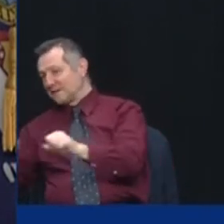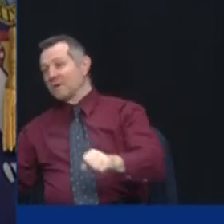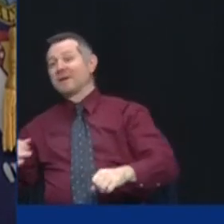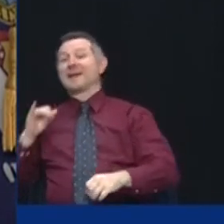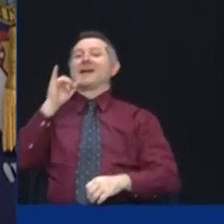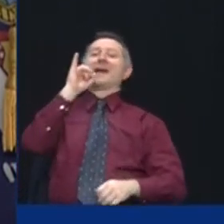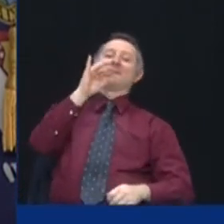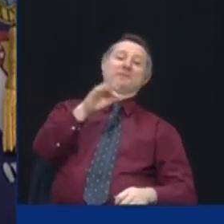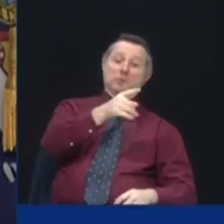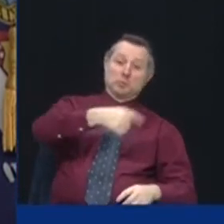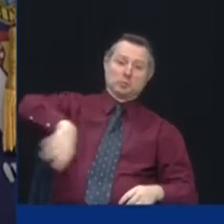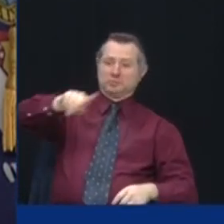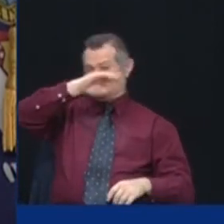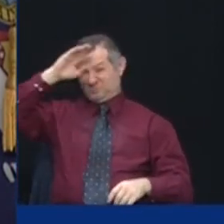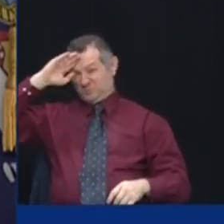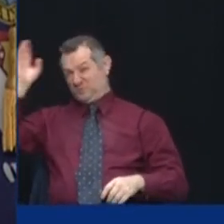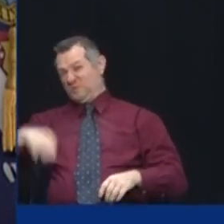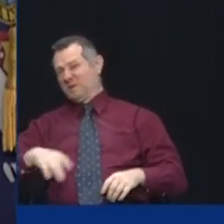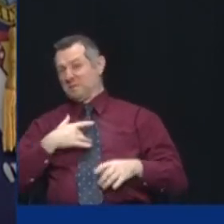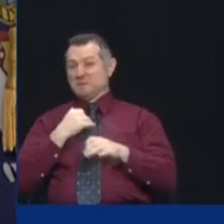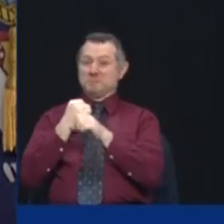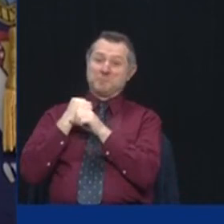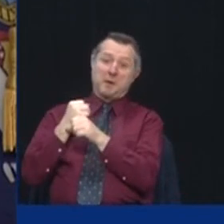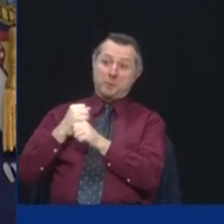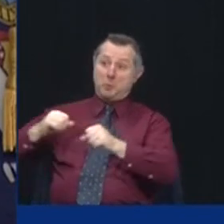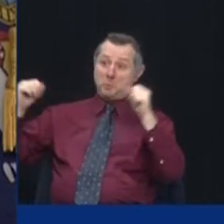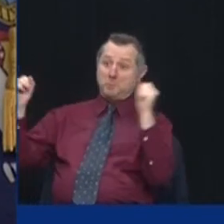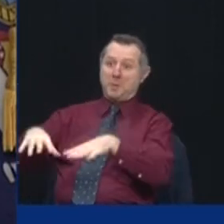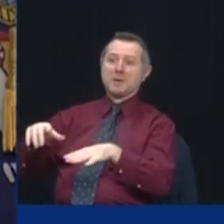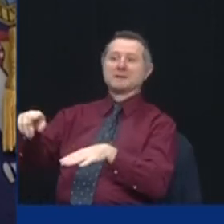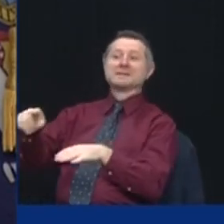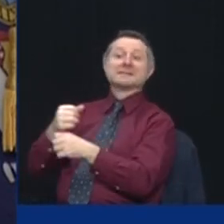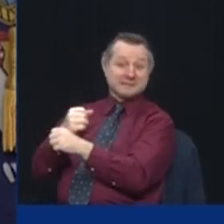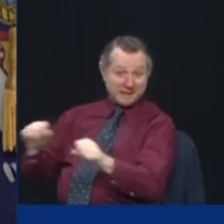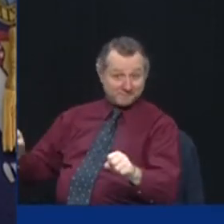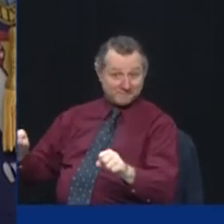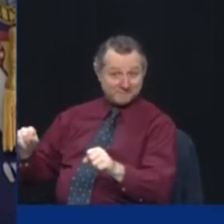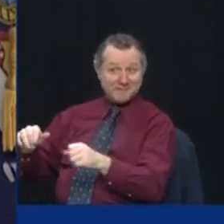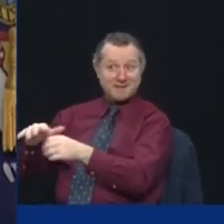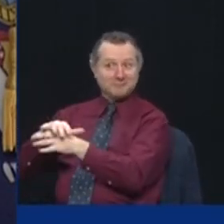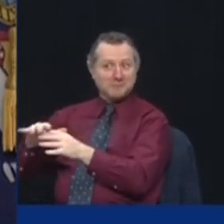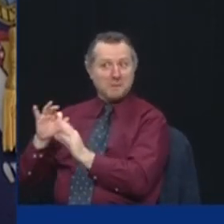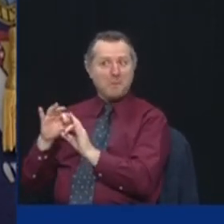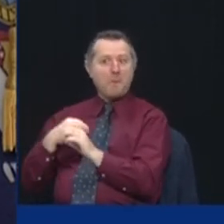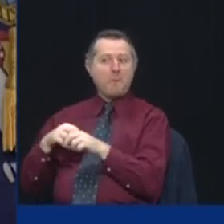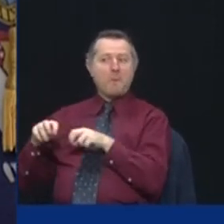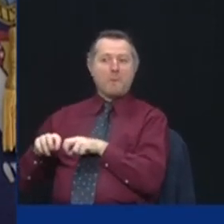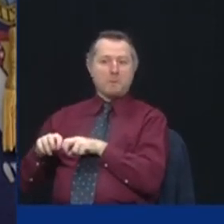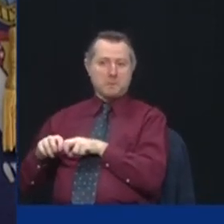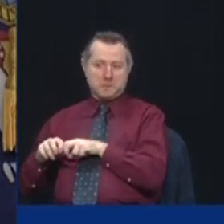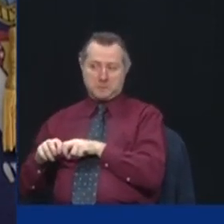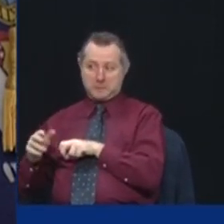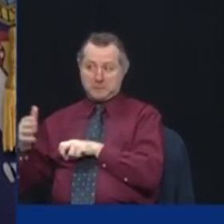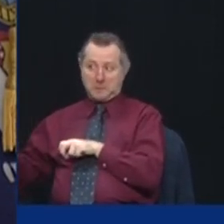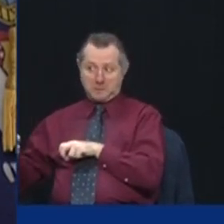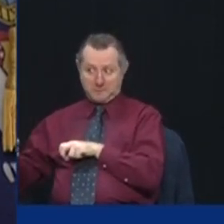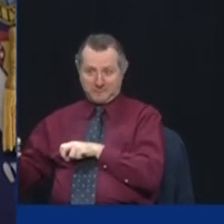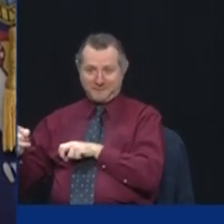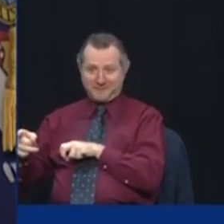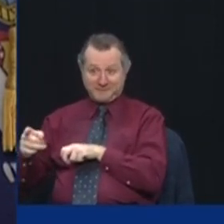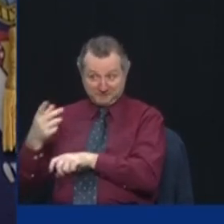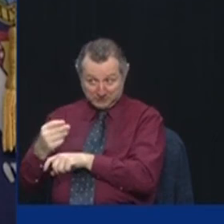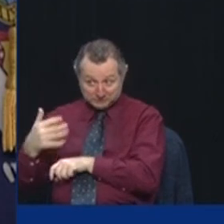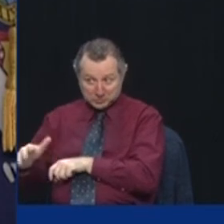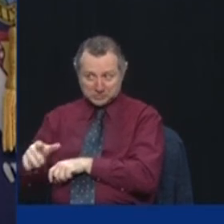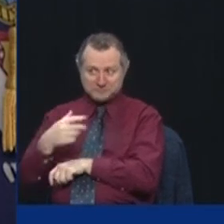know this ballpark is a safe arena, and the person they're going to be sitting next to is vaccinated if they're vaccinated, and if they're not